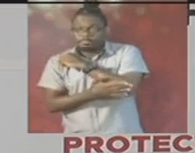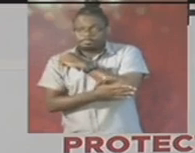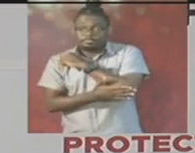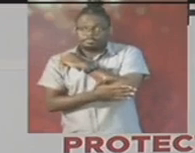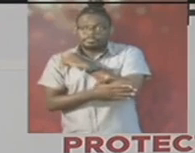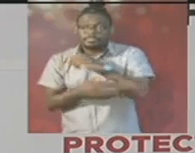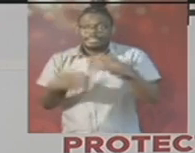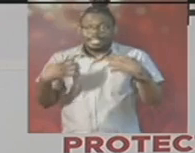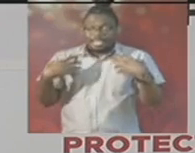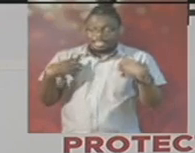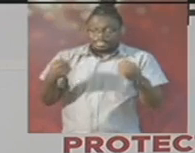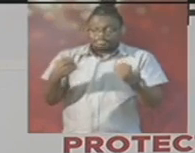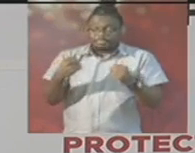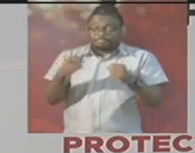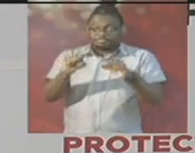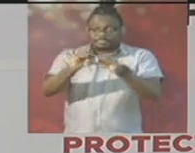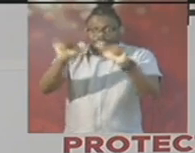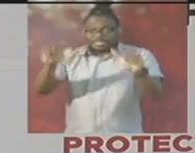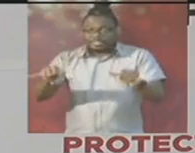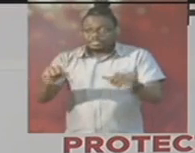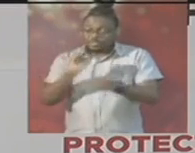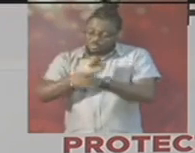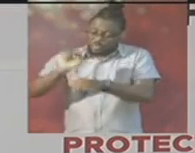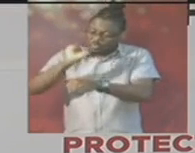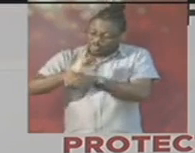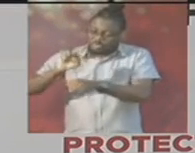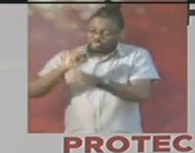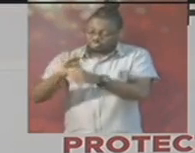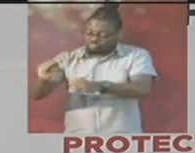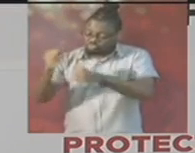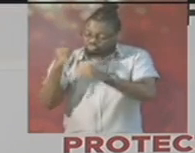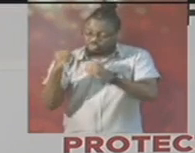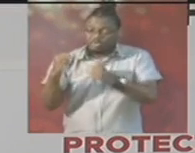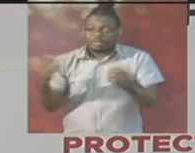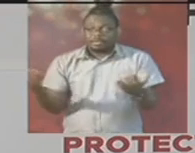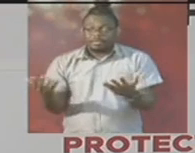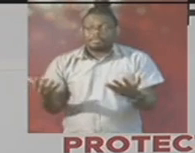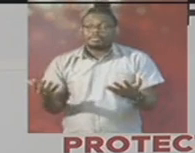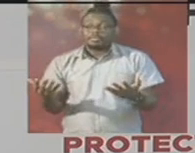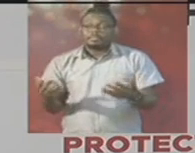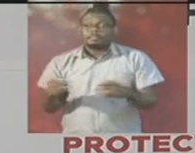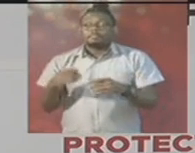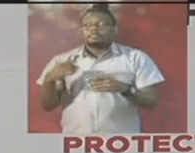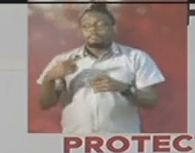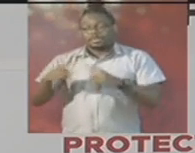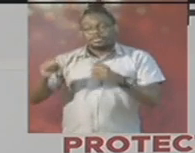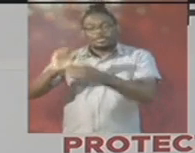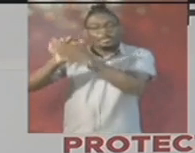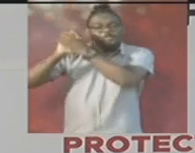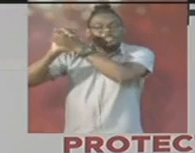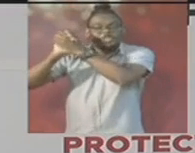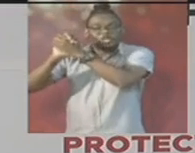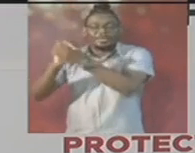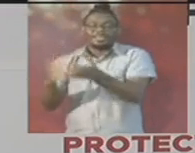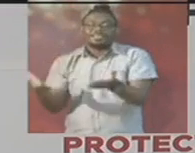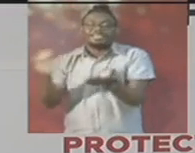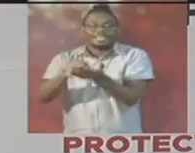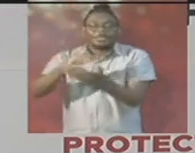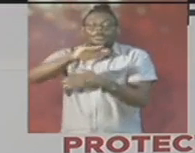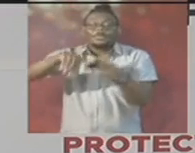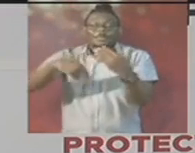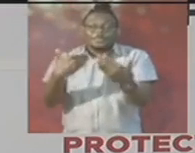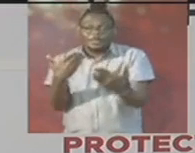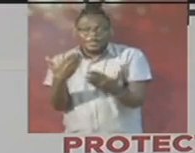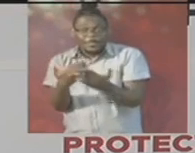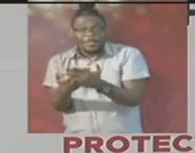has proven to be resilient. And at this point in time, I want to congratulate once again all,